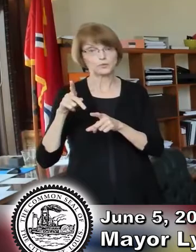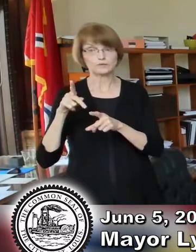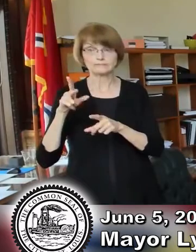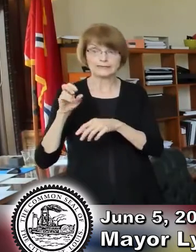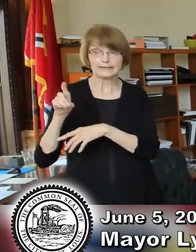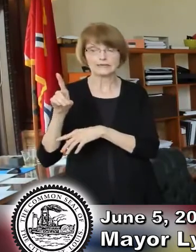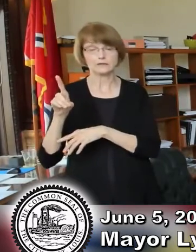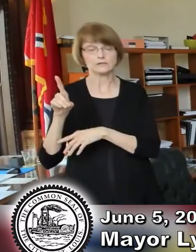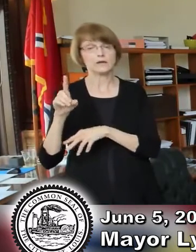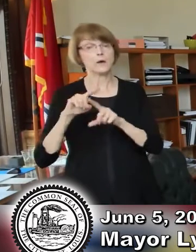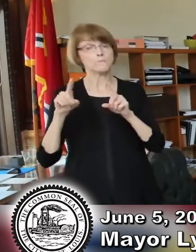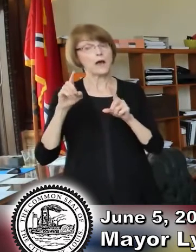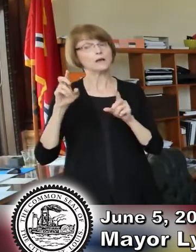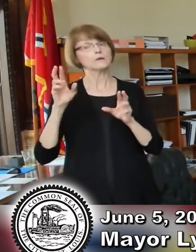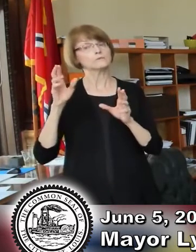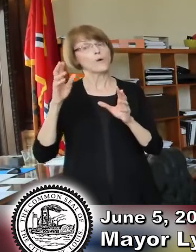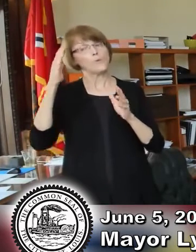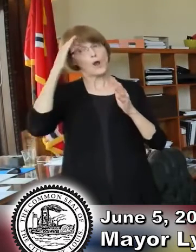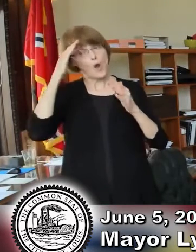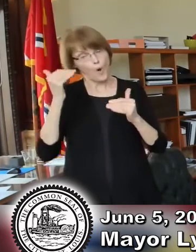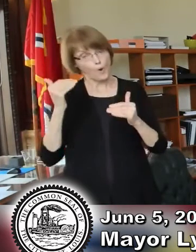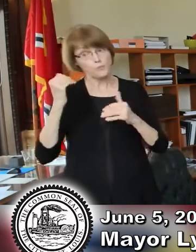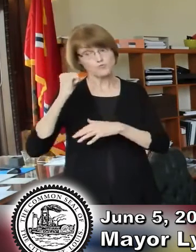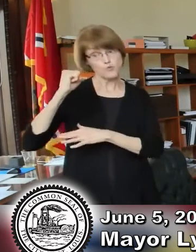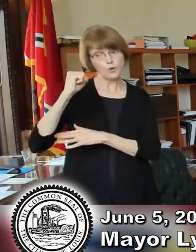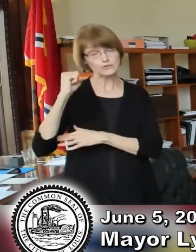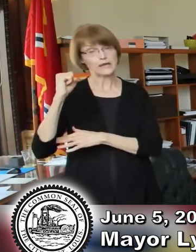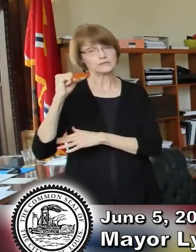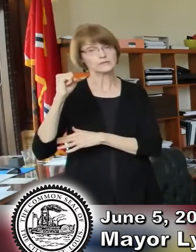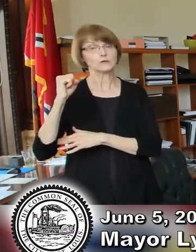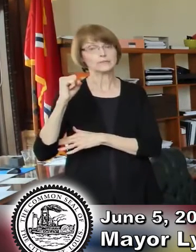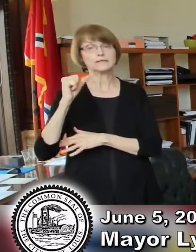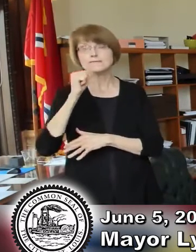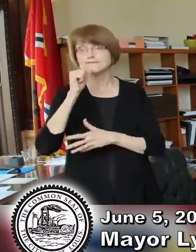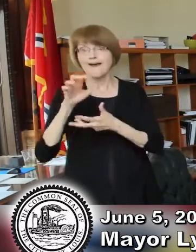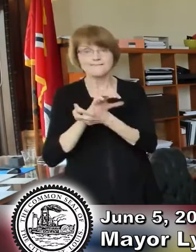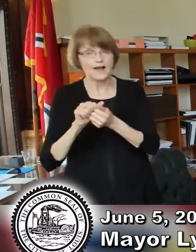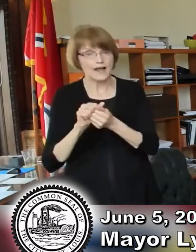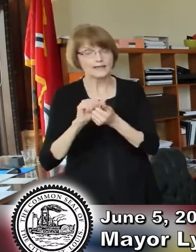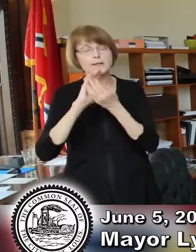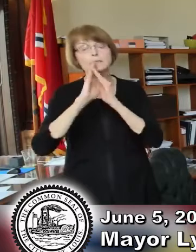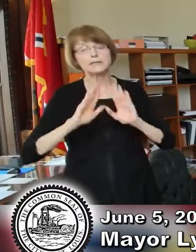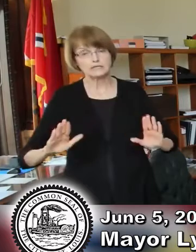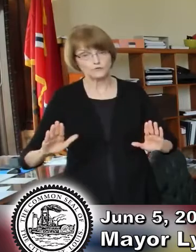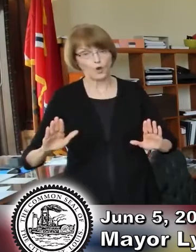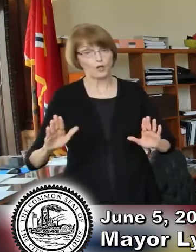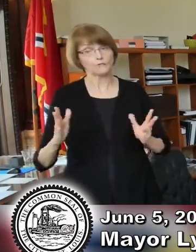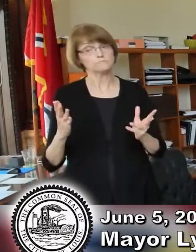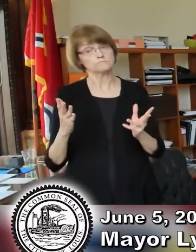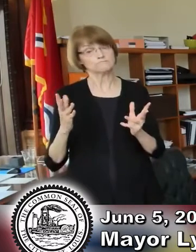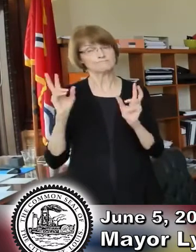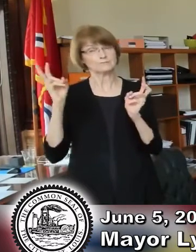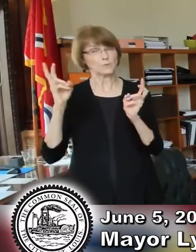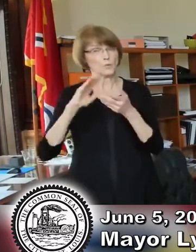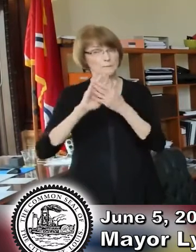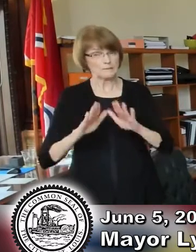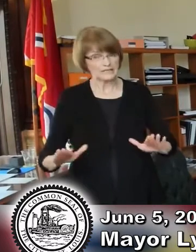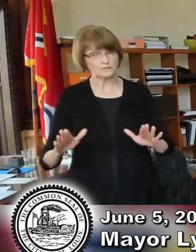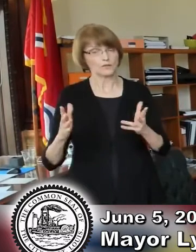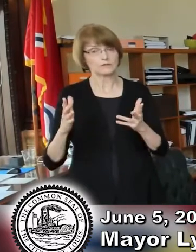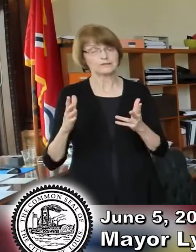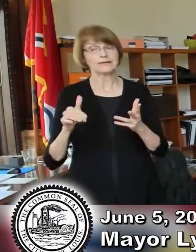will remain peaceful. I put that word in quotes. They are loud, but